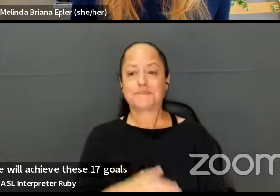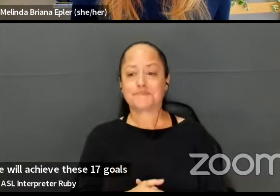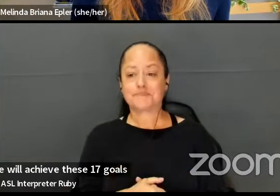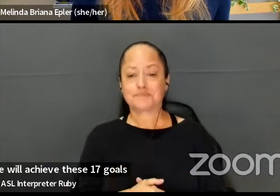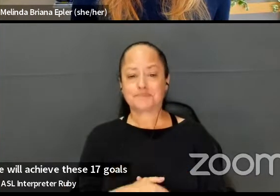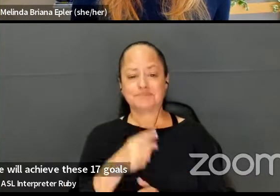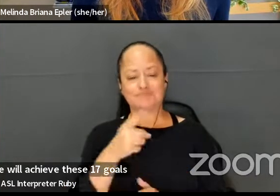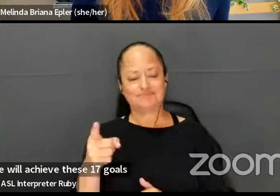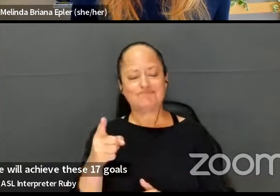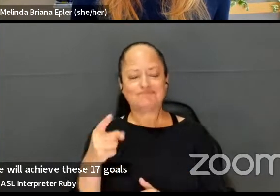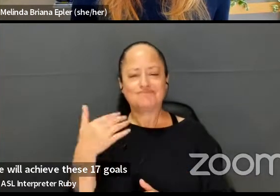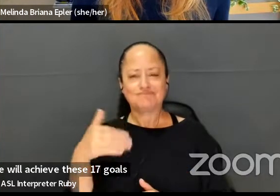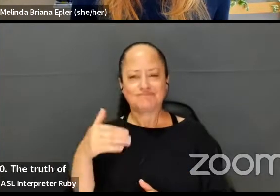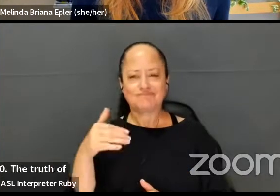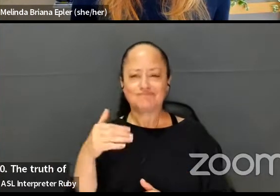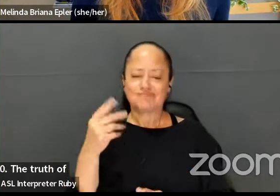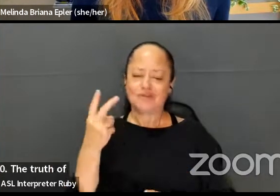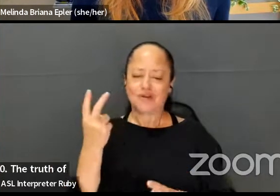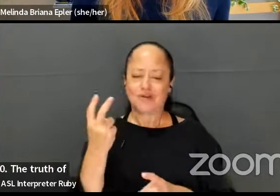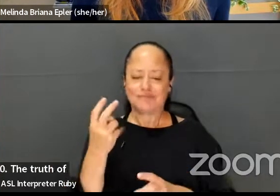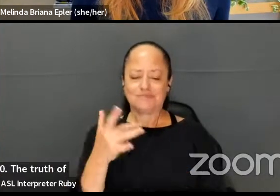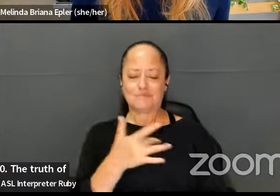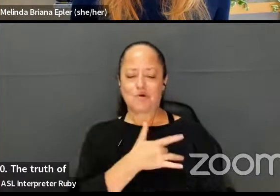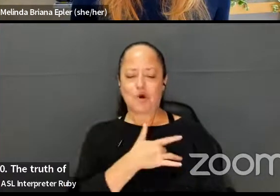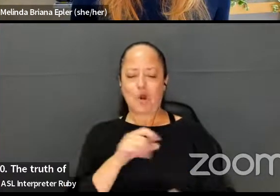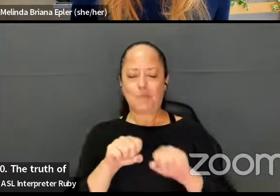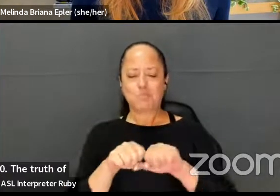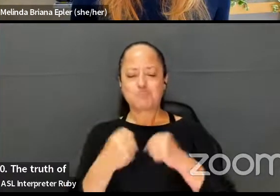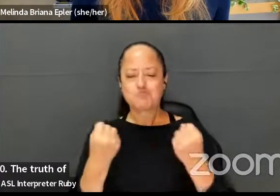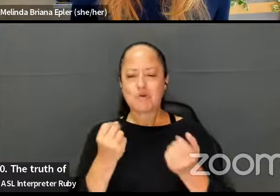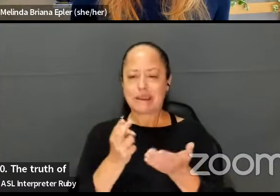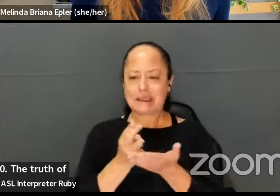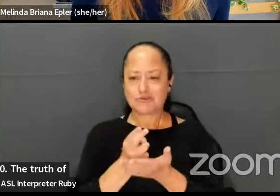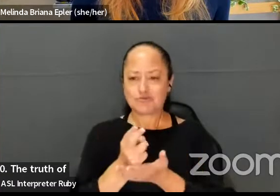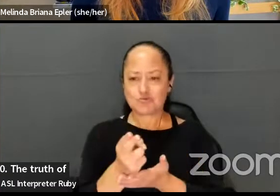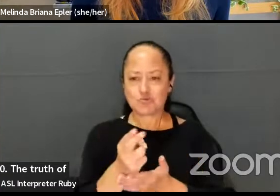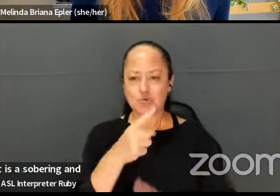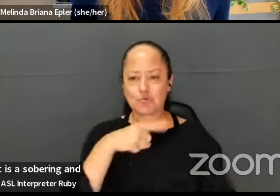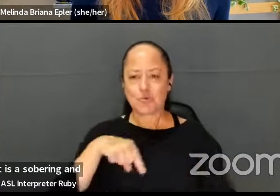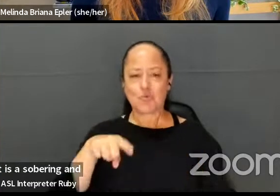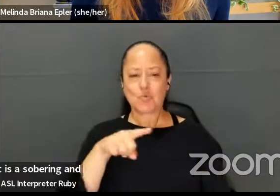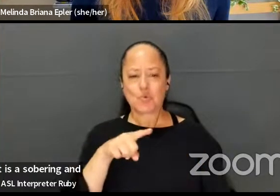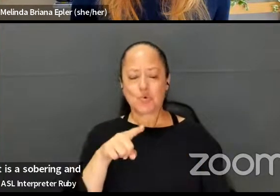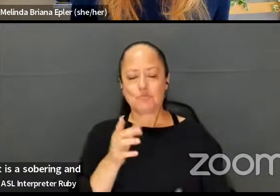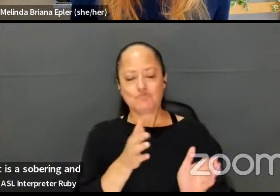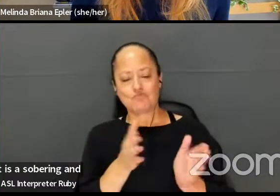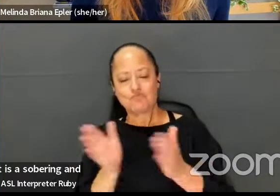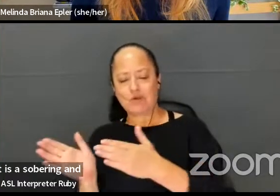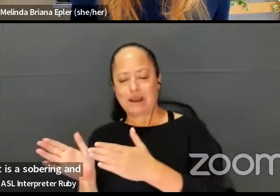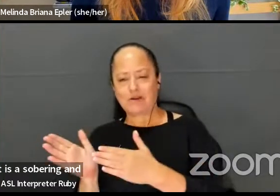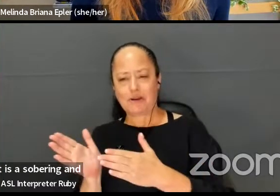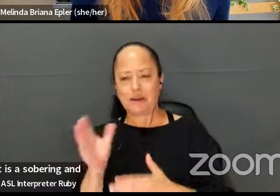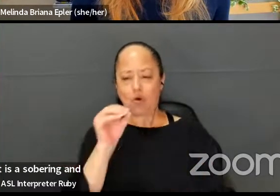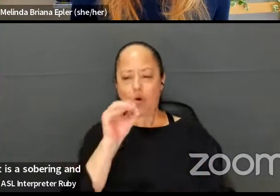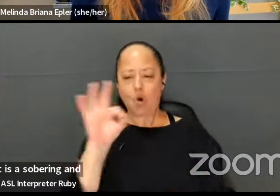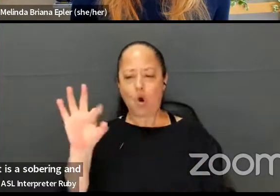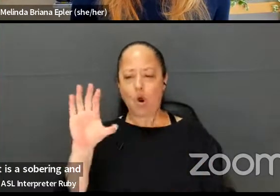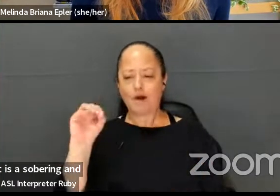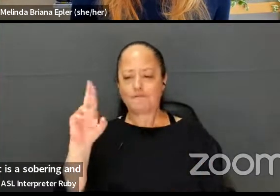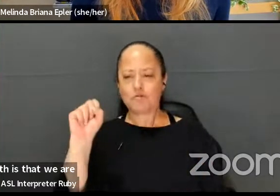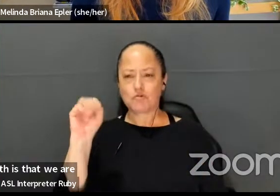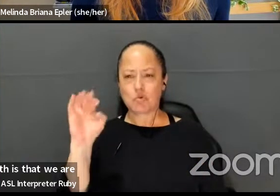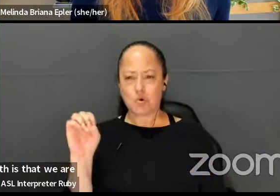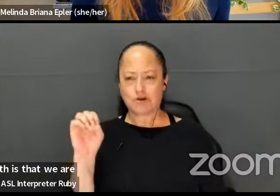a sobering and heartbreaking truth, is that we are veering off course in terms